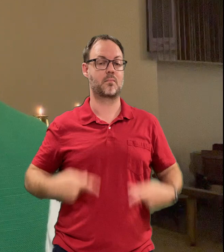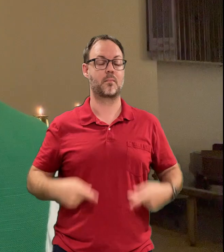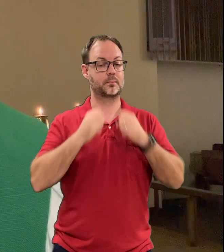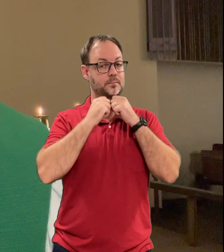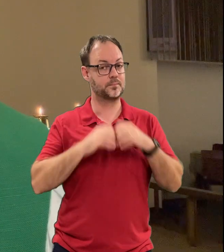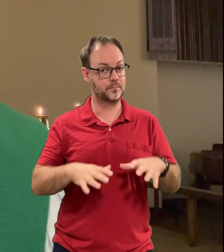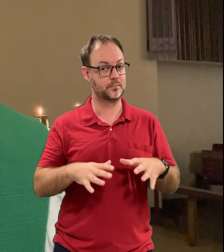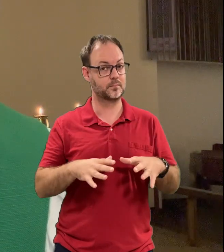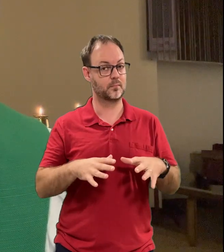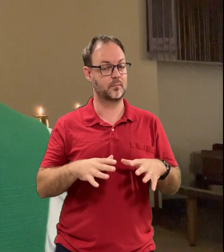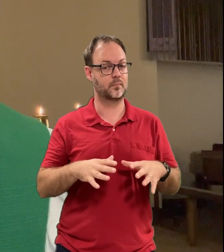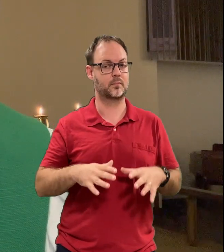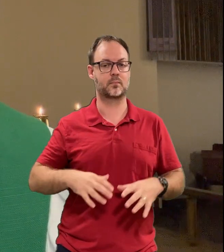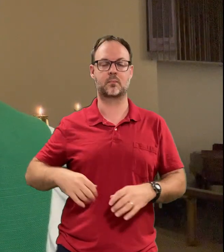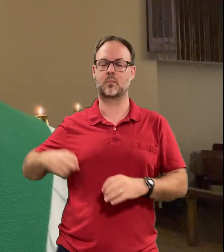physical blessings